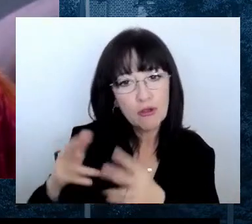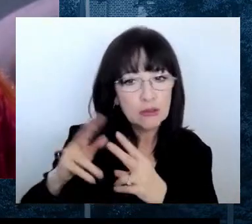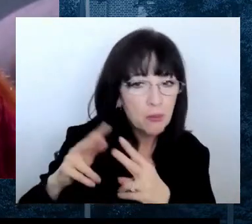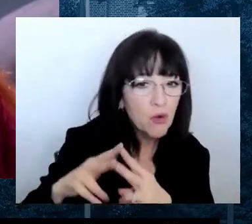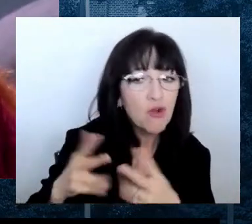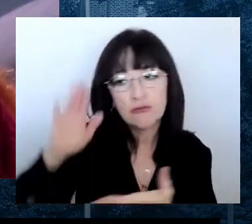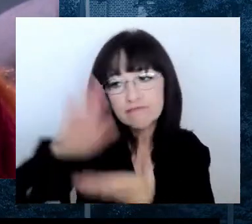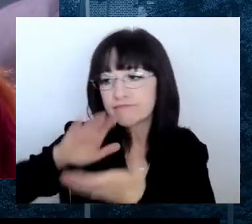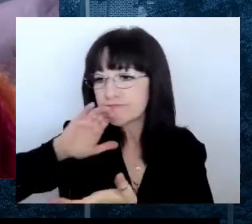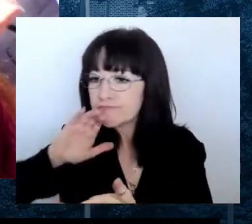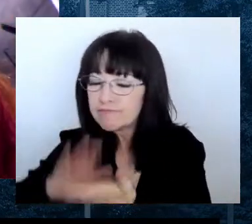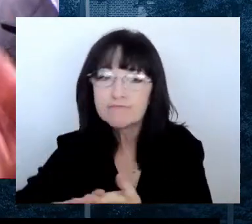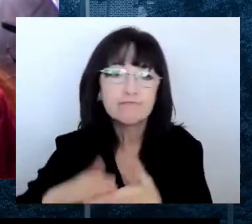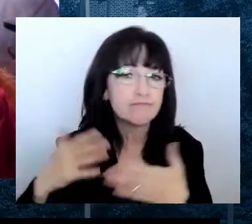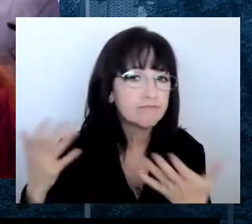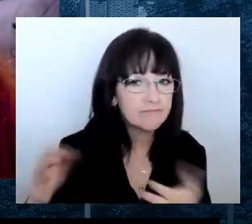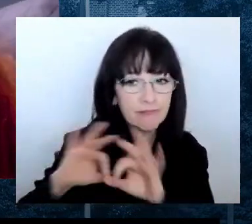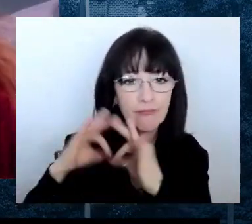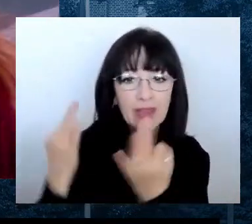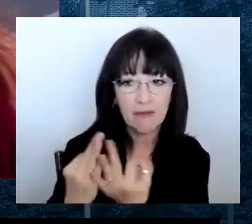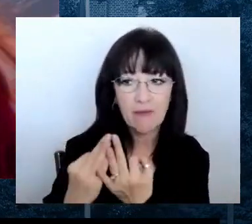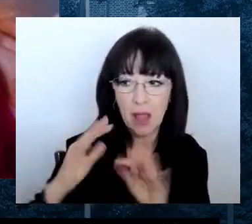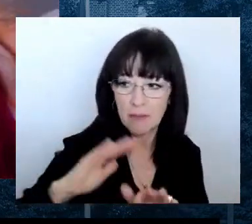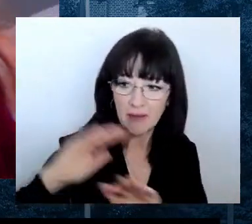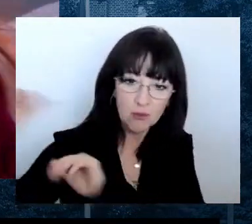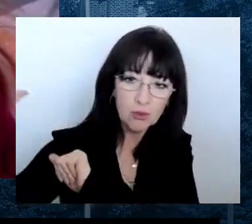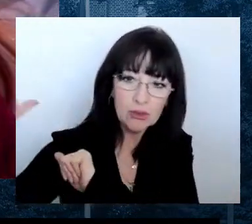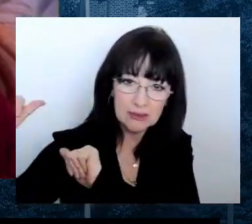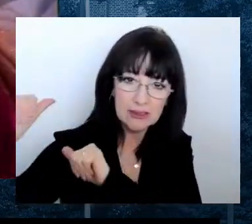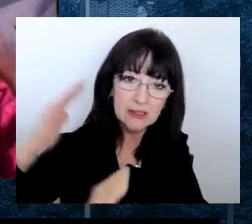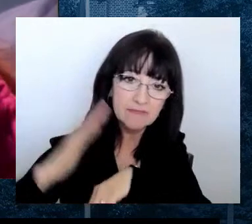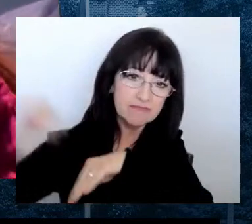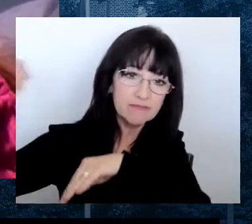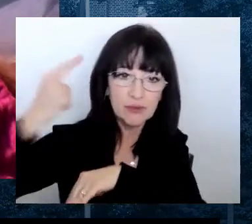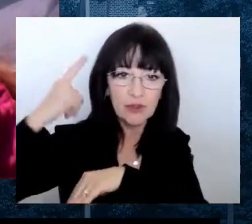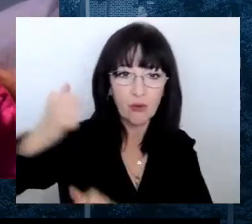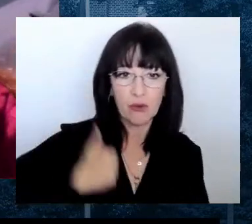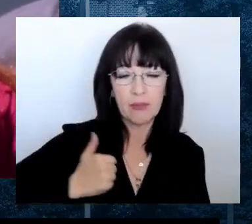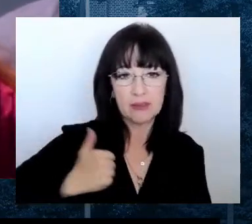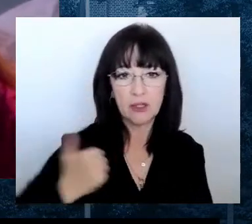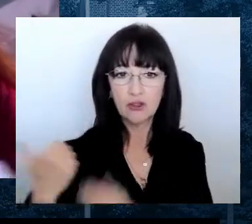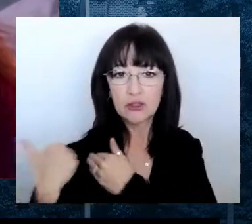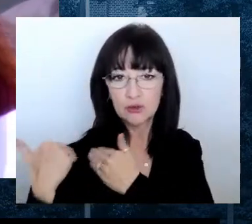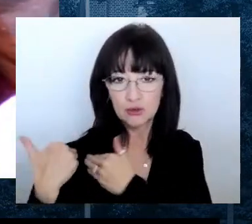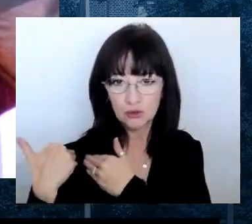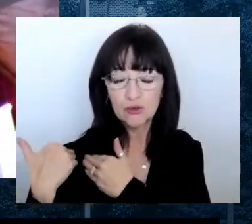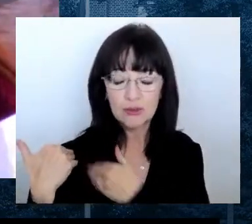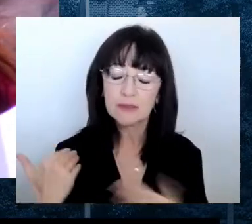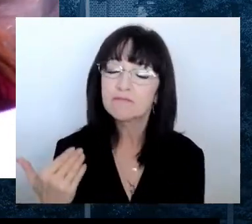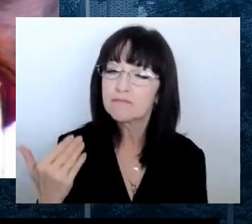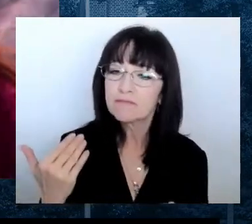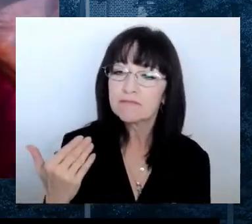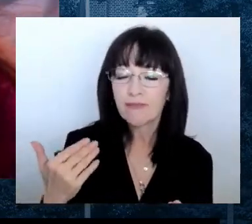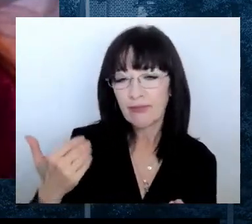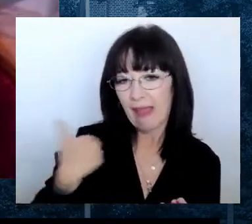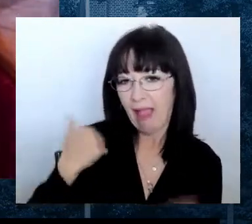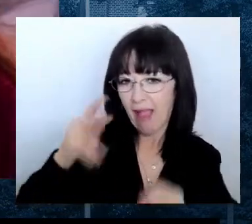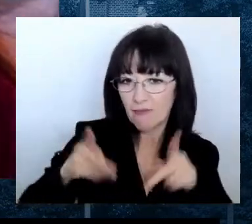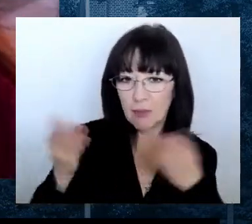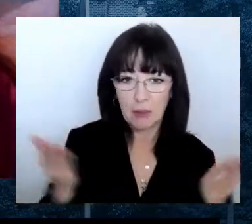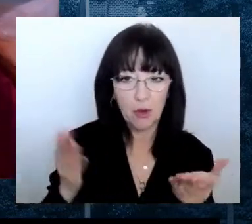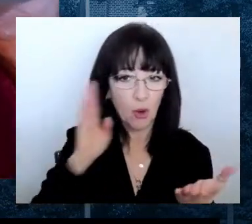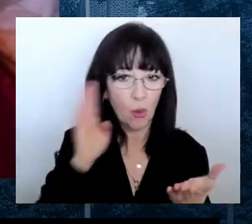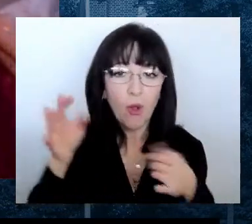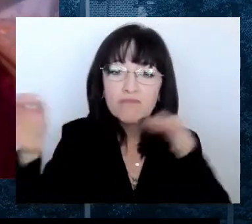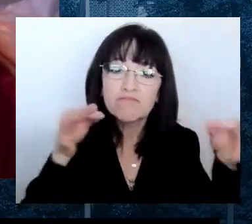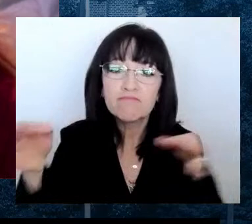our Majority Leader and others, our Treasurer, who's going to be updating us on some of the other specifics of the bill. But at the end of the day,